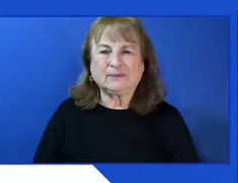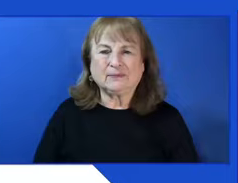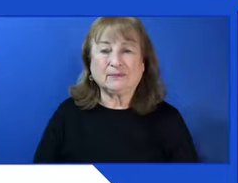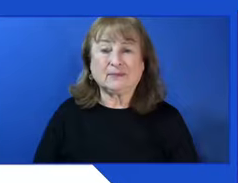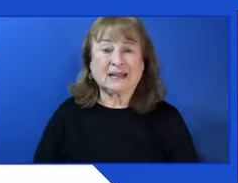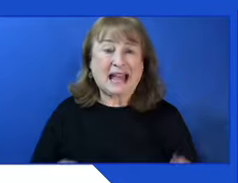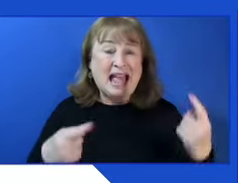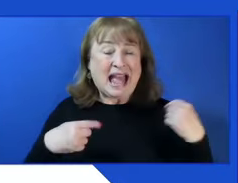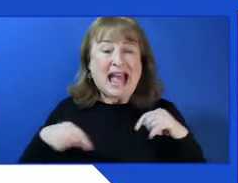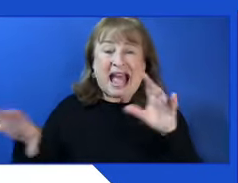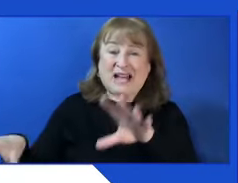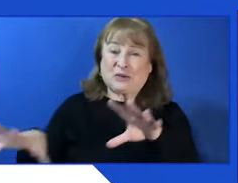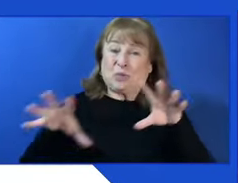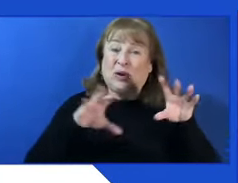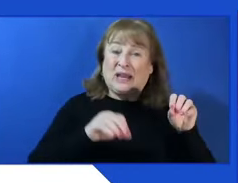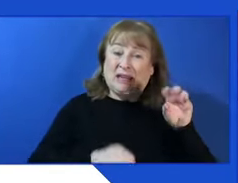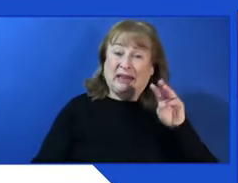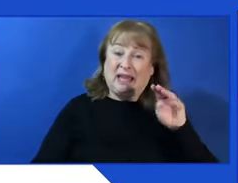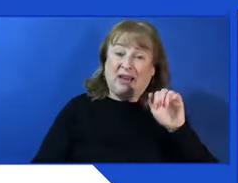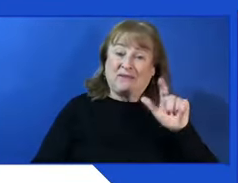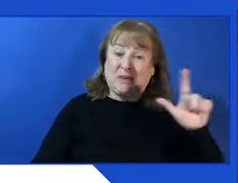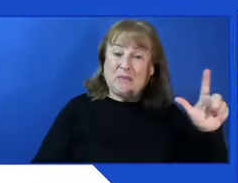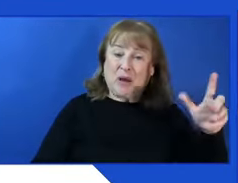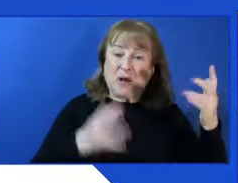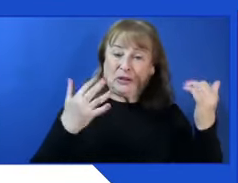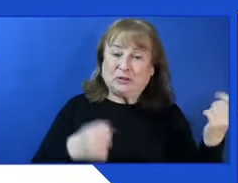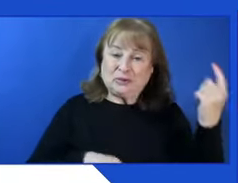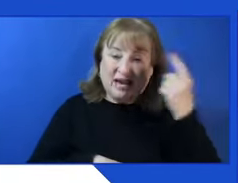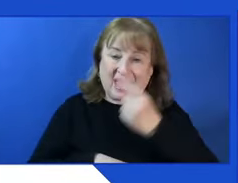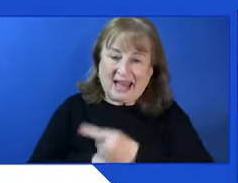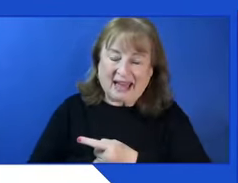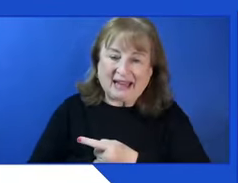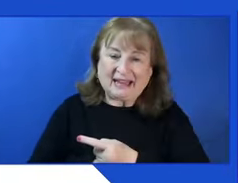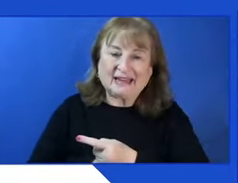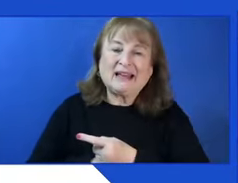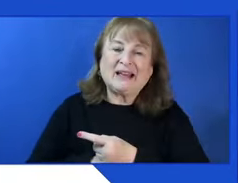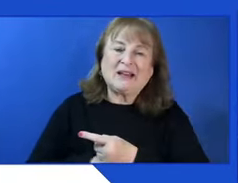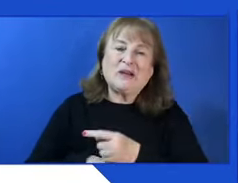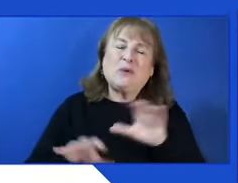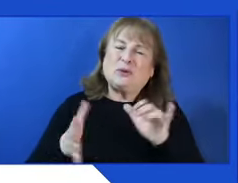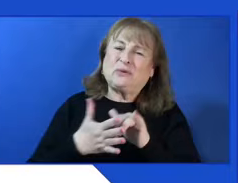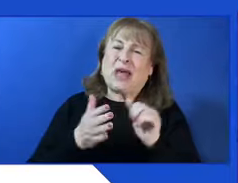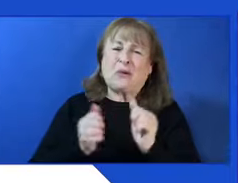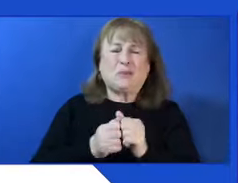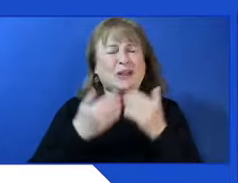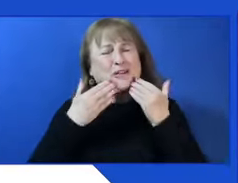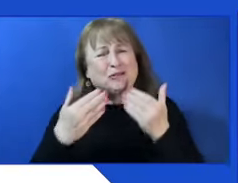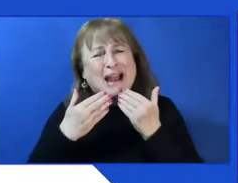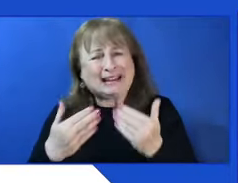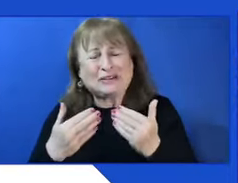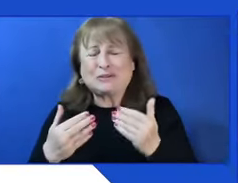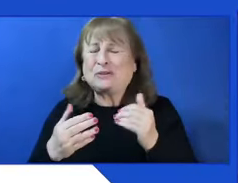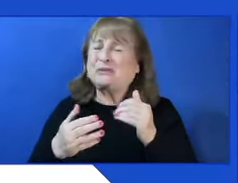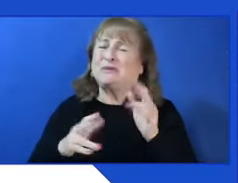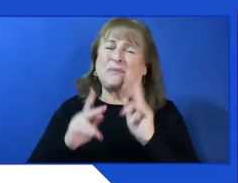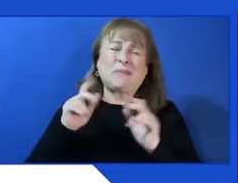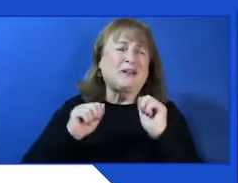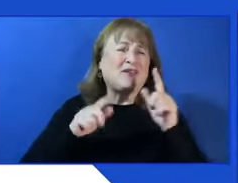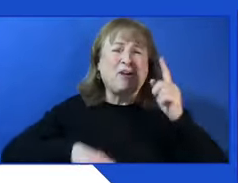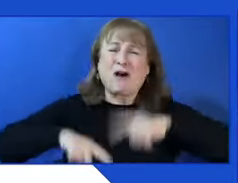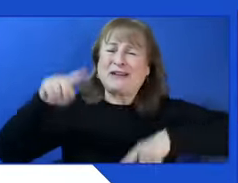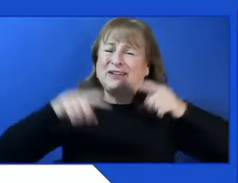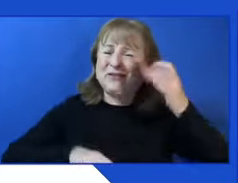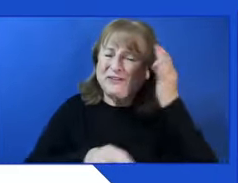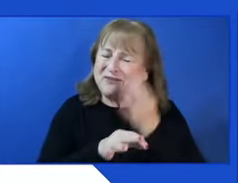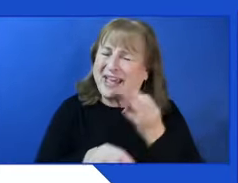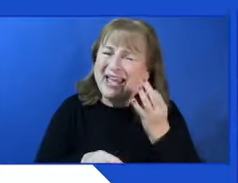As we leave the National Mall today, we do so with gratitude for all the Americans of all faiths and walks of life